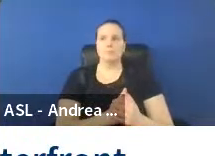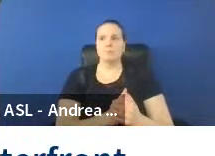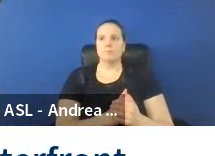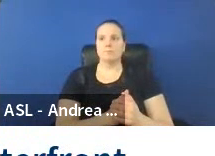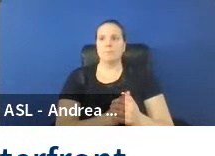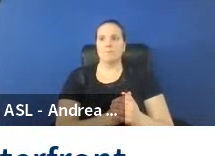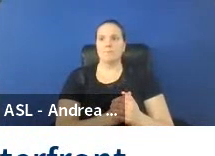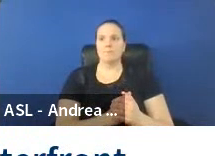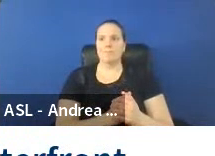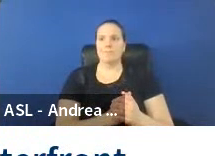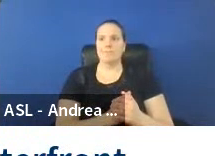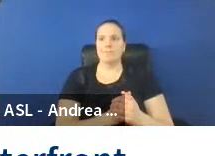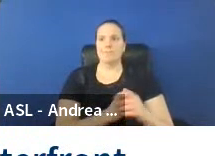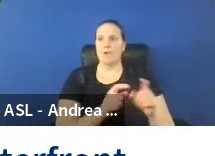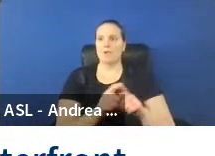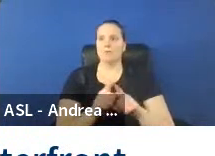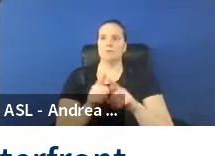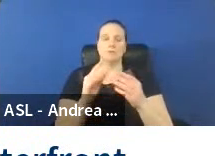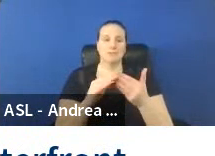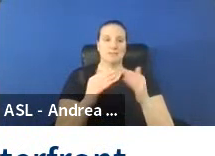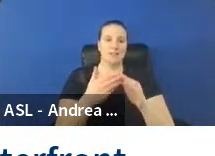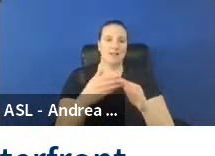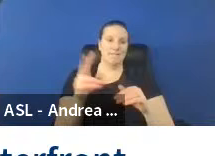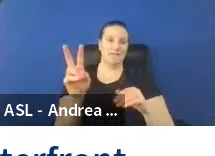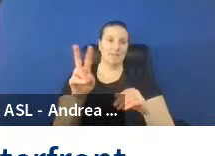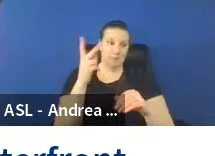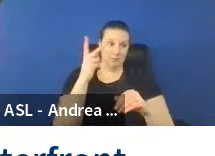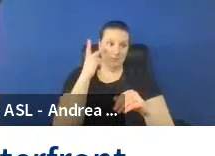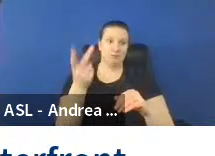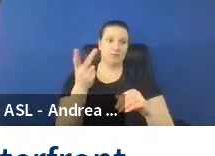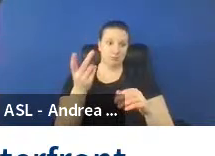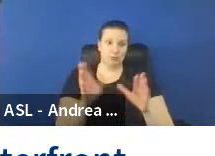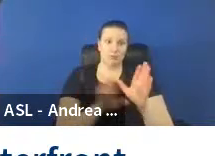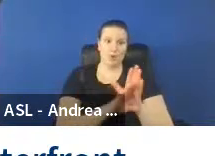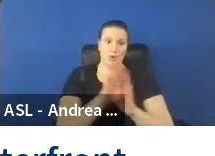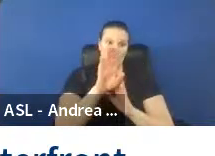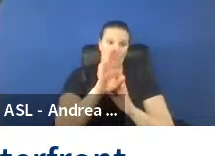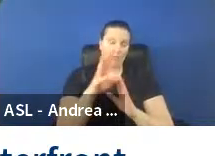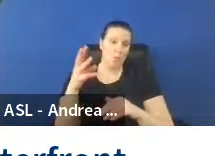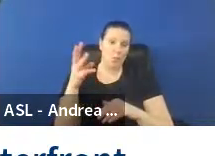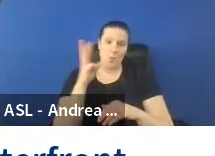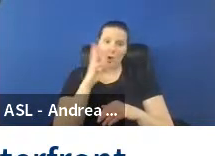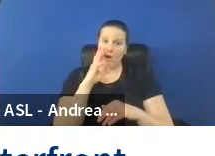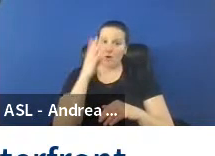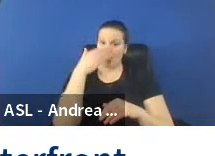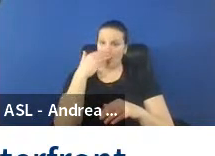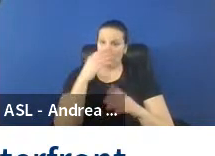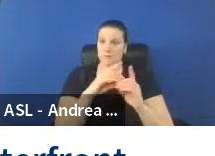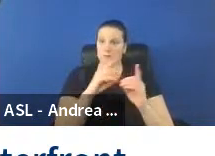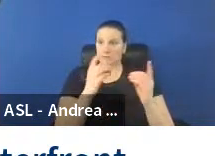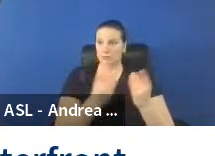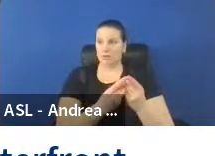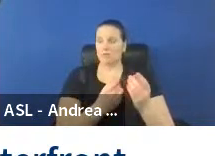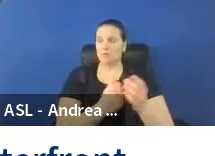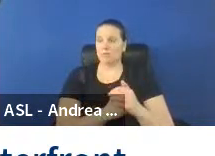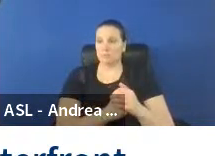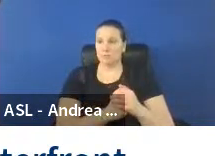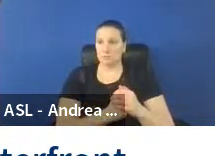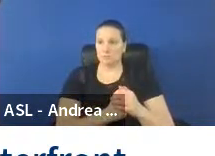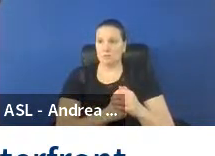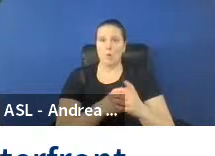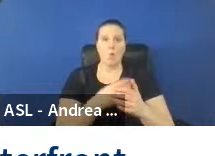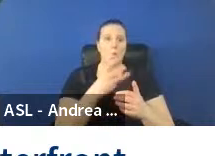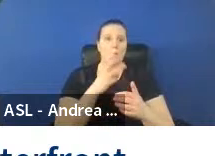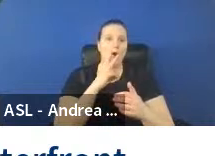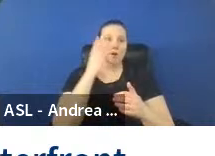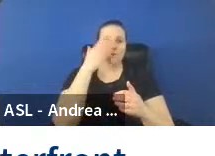In addition, the City of Vancouver has seen substantial growth in the waterfront district as planned for in the waterfront development